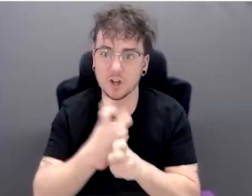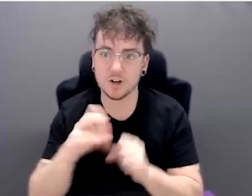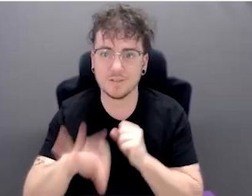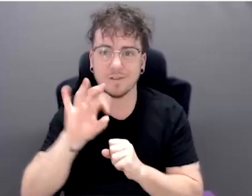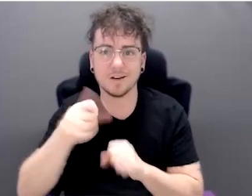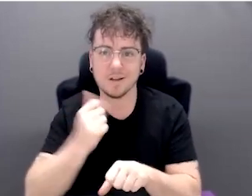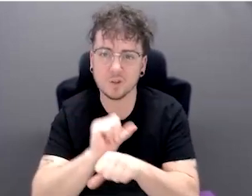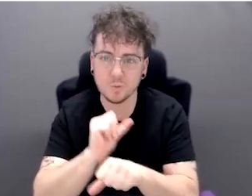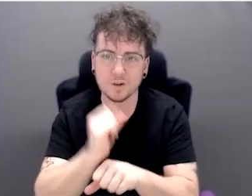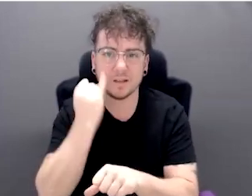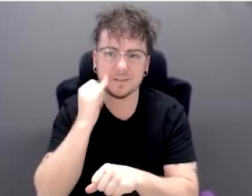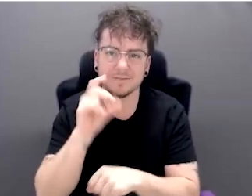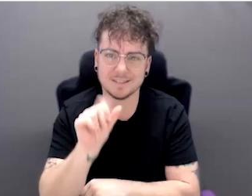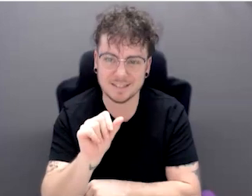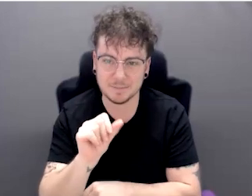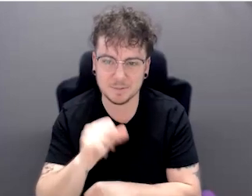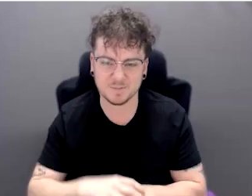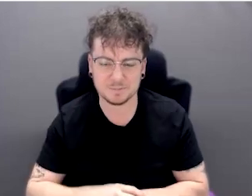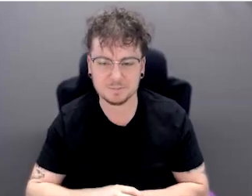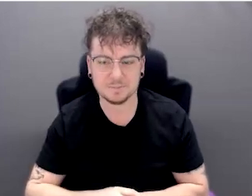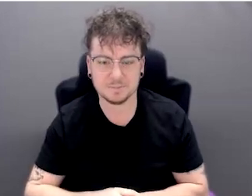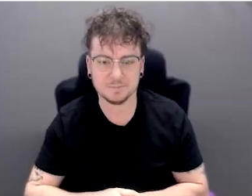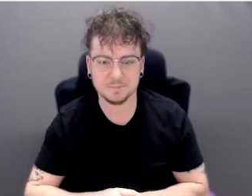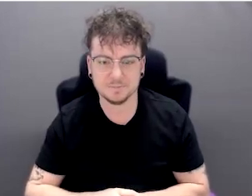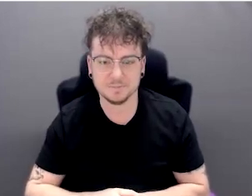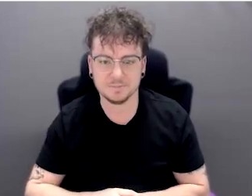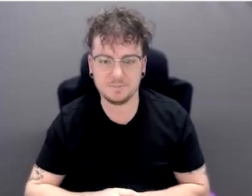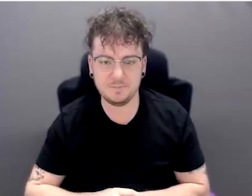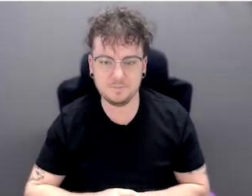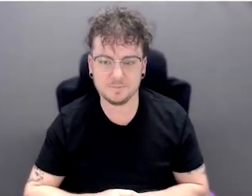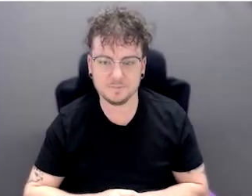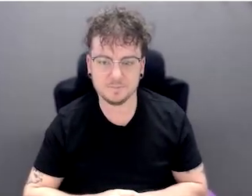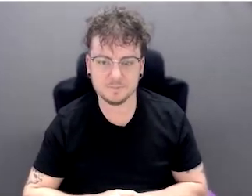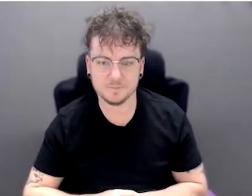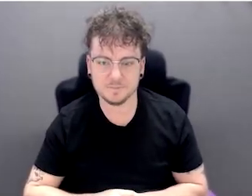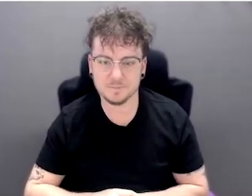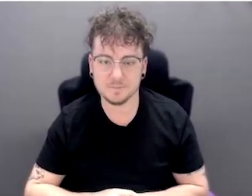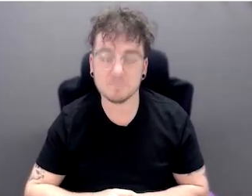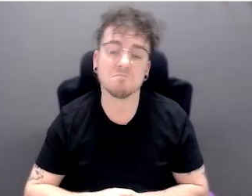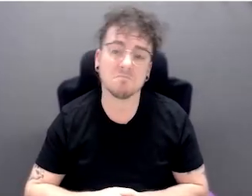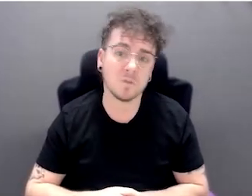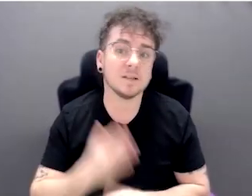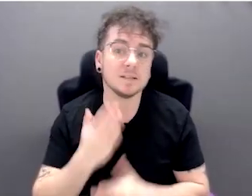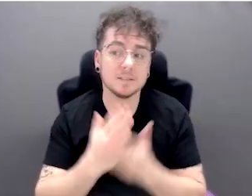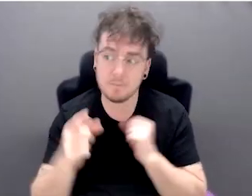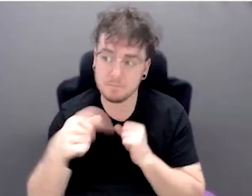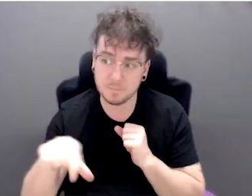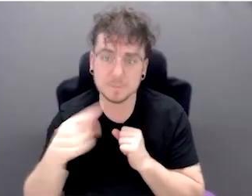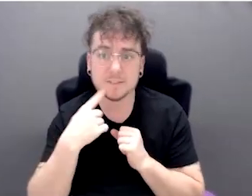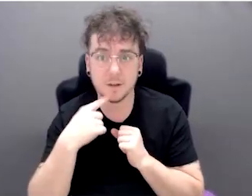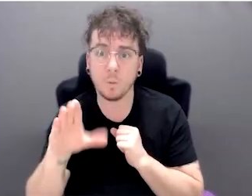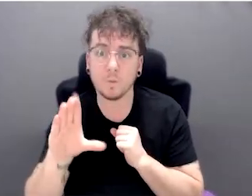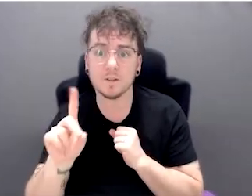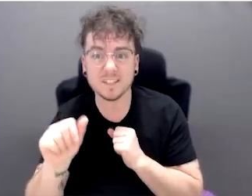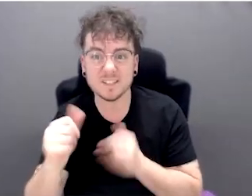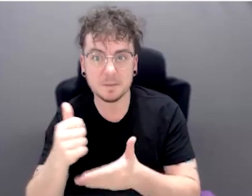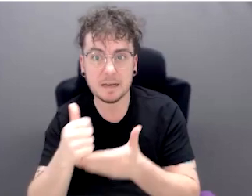a disabled person. On the other hand, some participants shared their disability